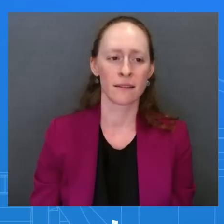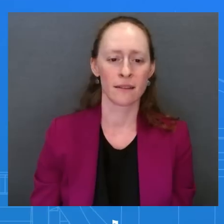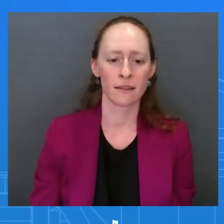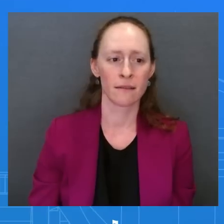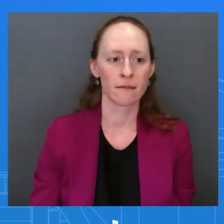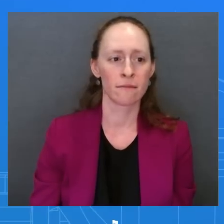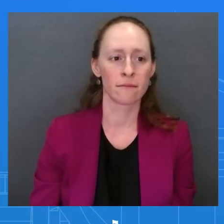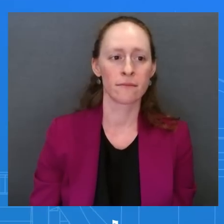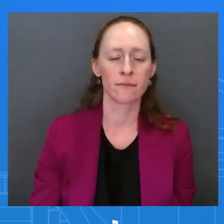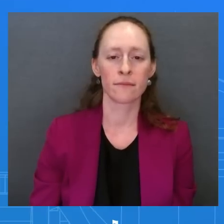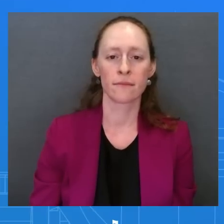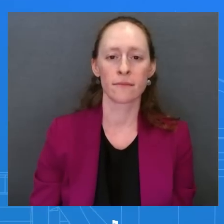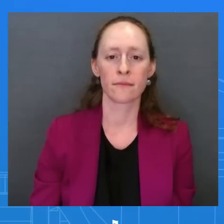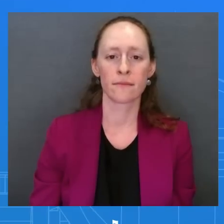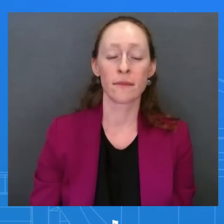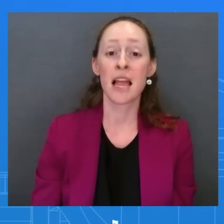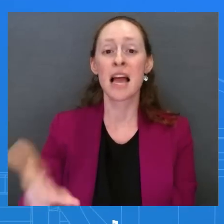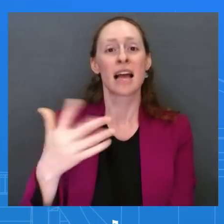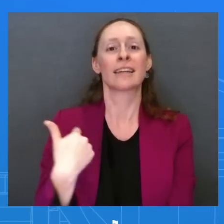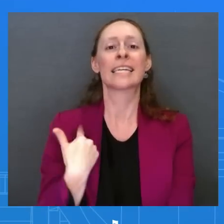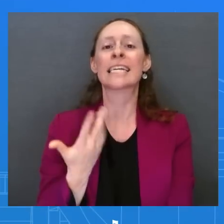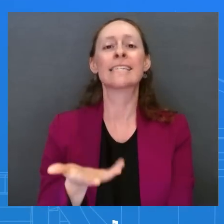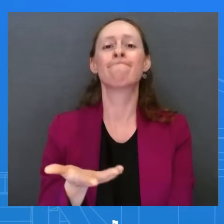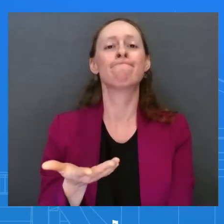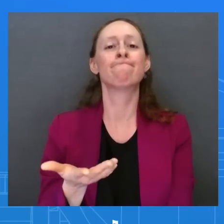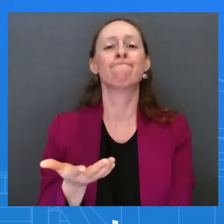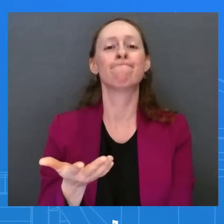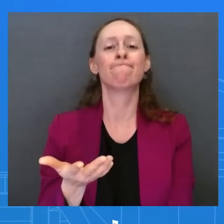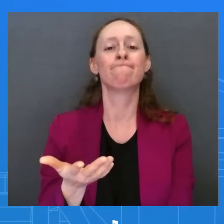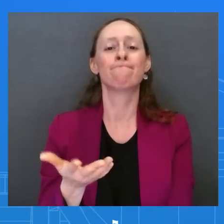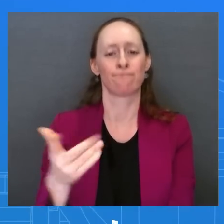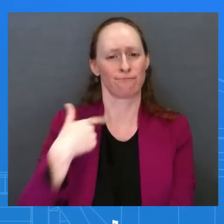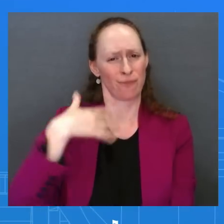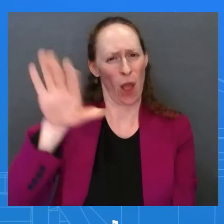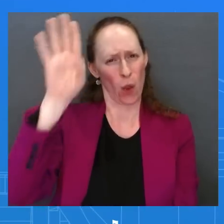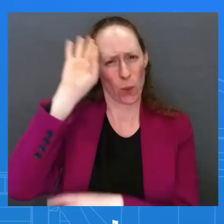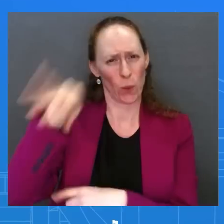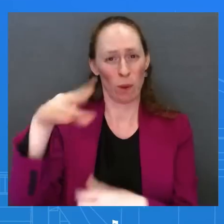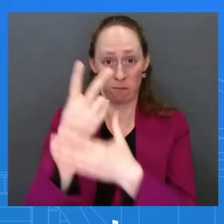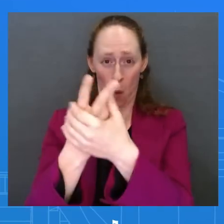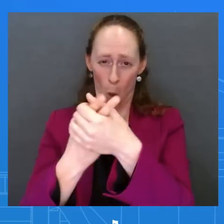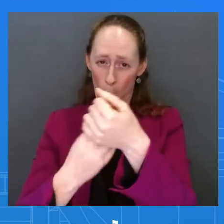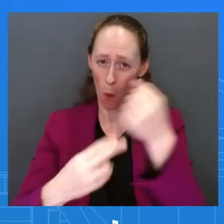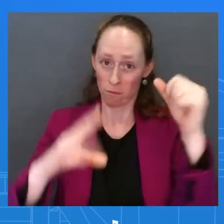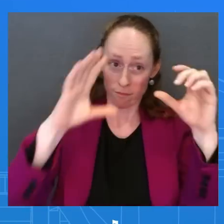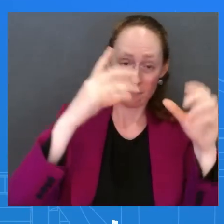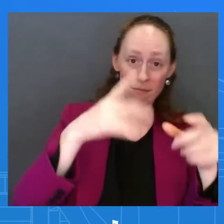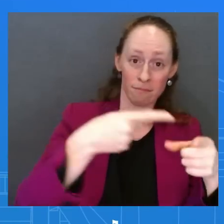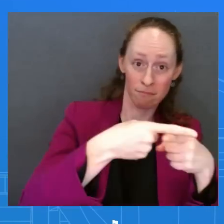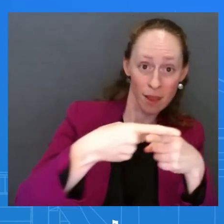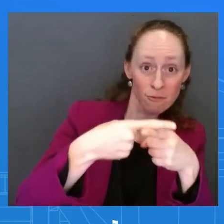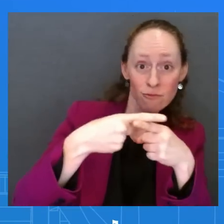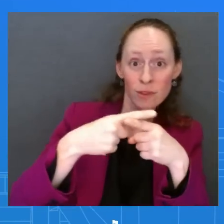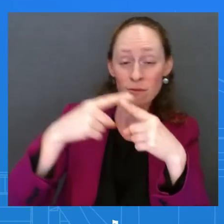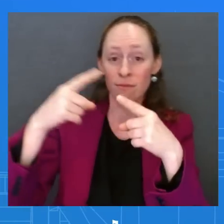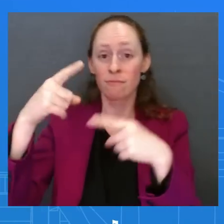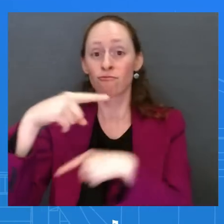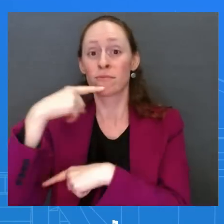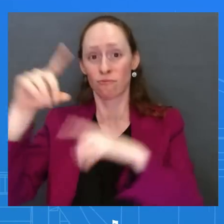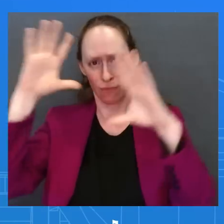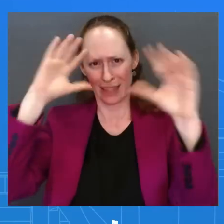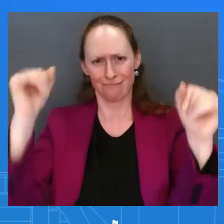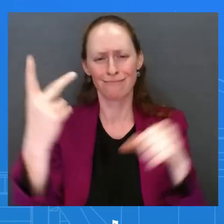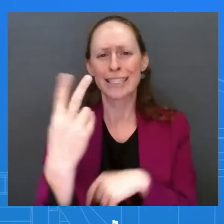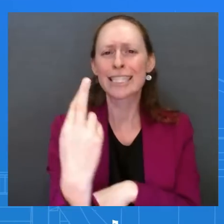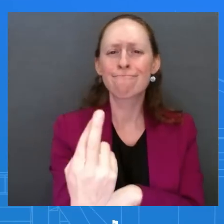for quite some time, certainly before this war started. And Belarus has, even though they have not actively involved themselves in the